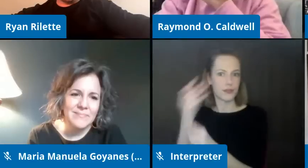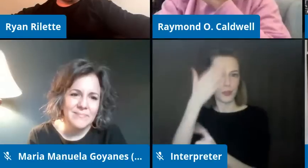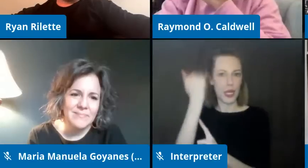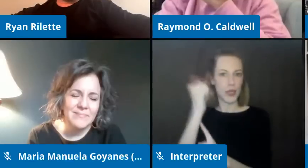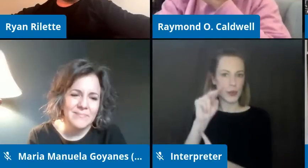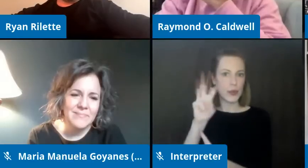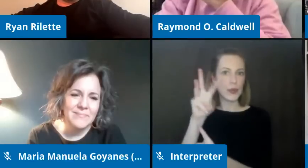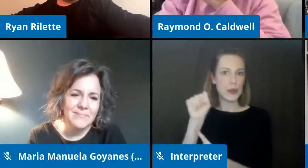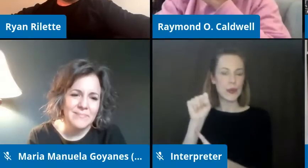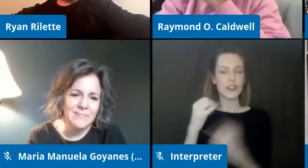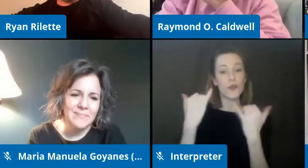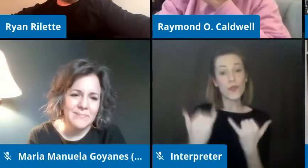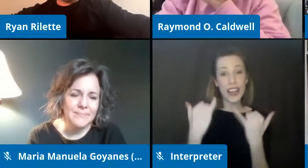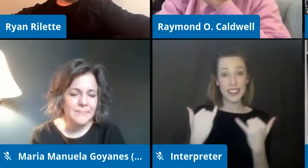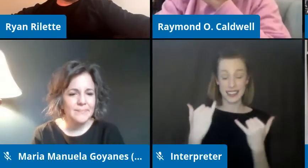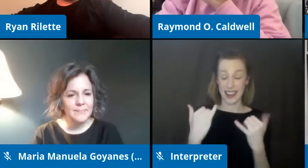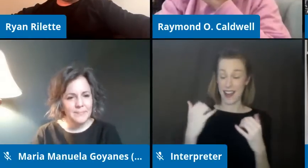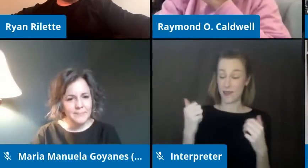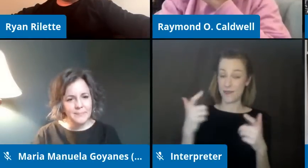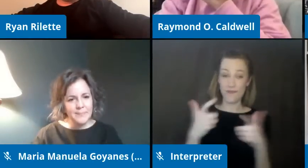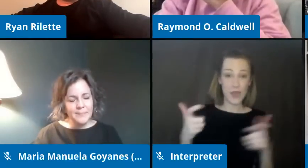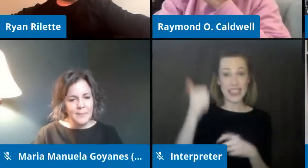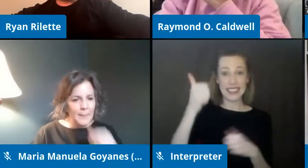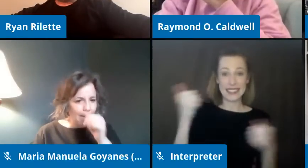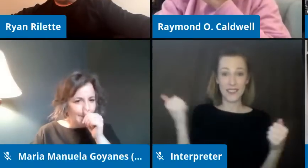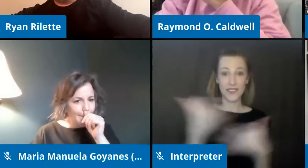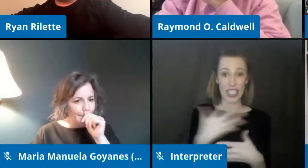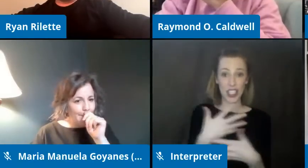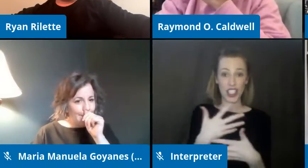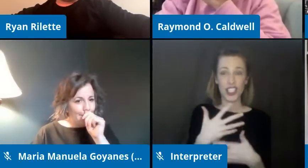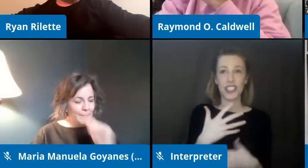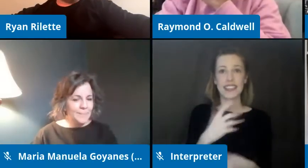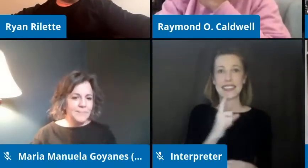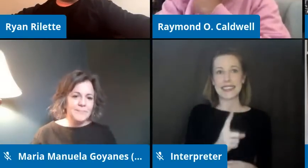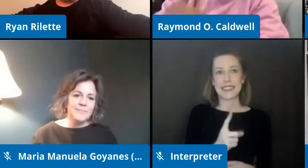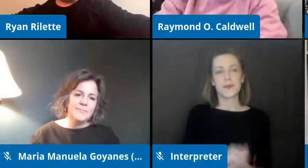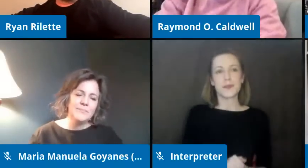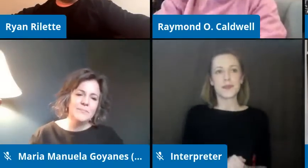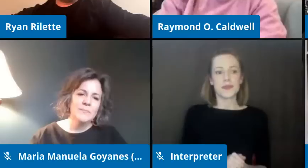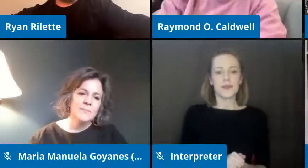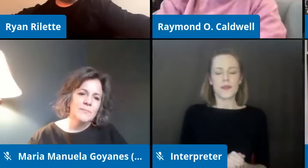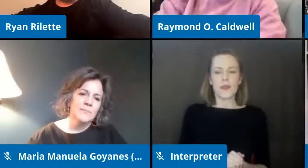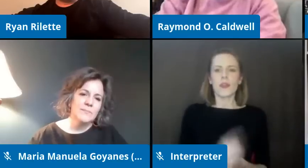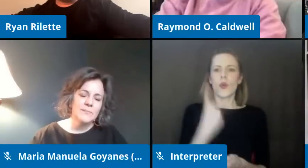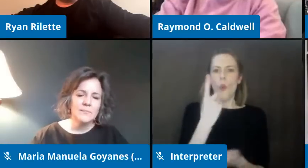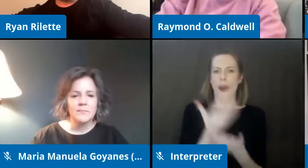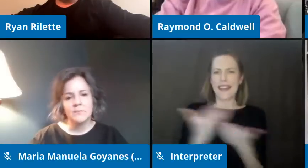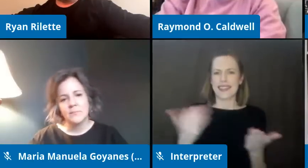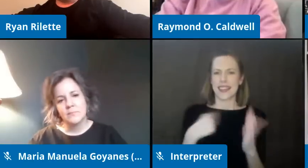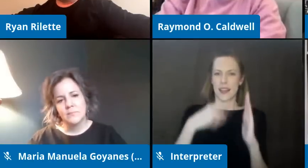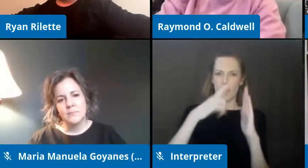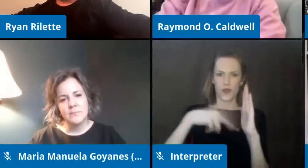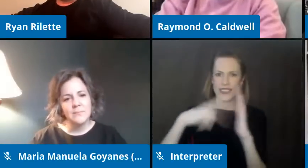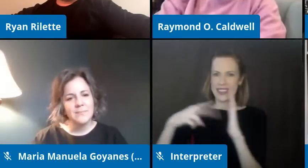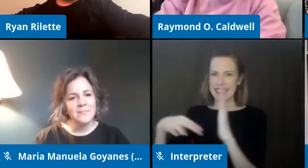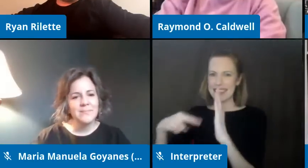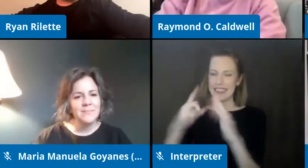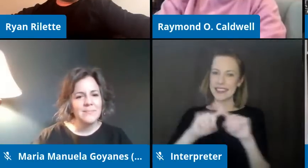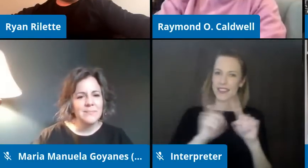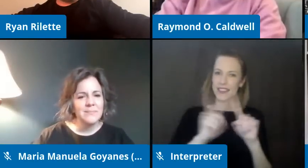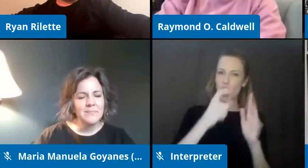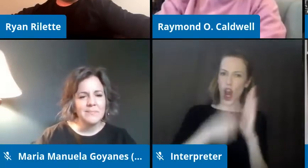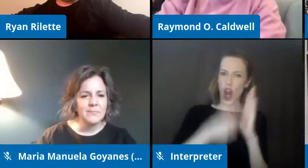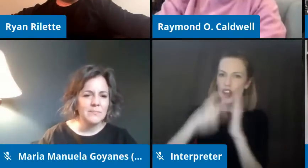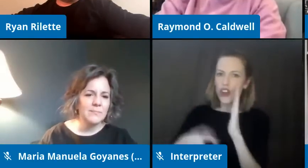fear that one of the things that I've been reading in a couple of different articles and hearing a couple of different people say is that